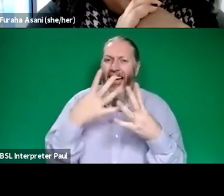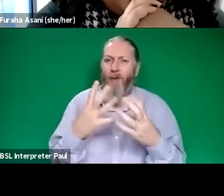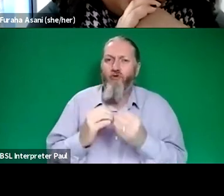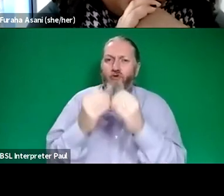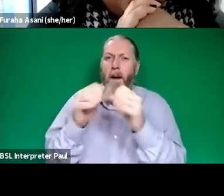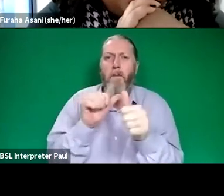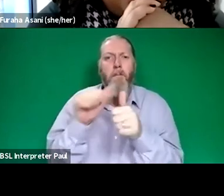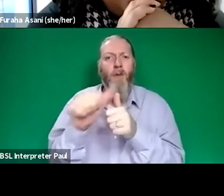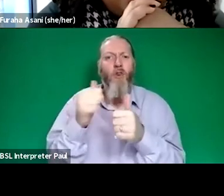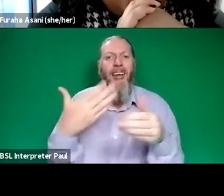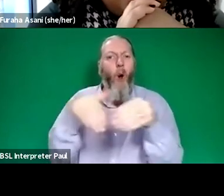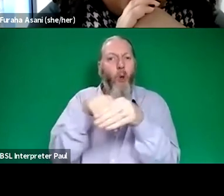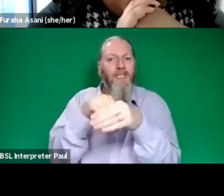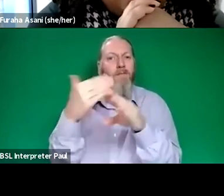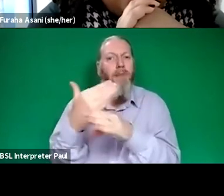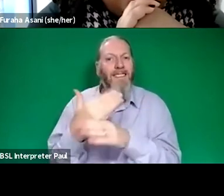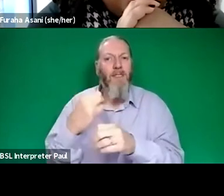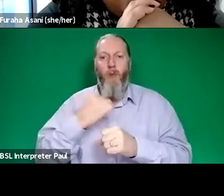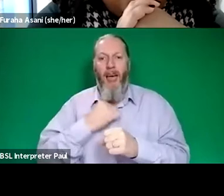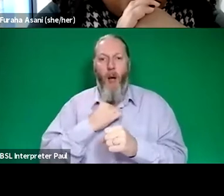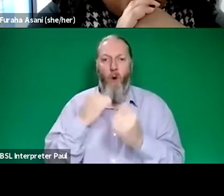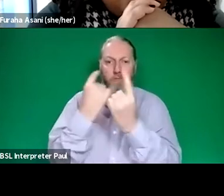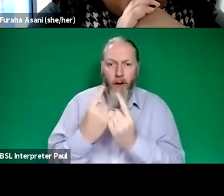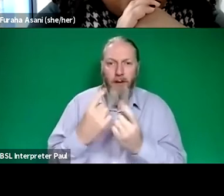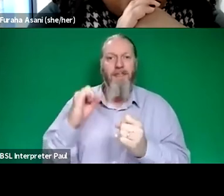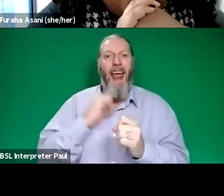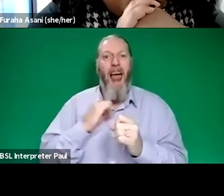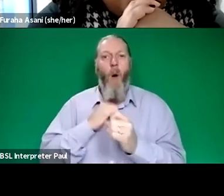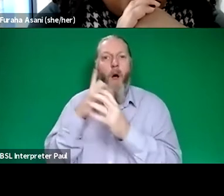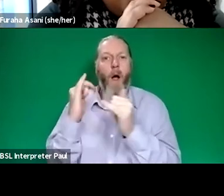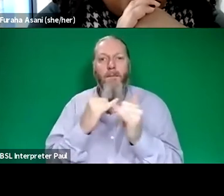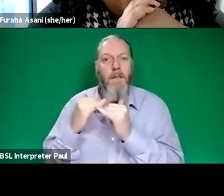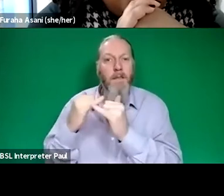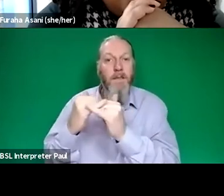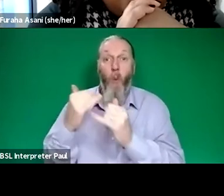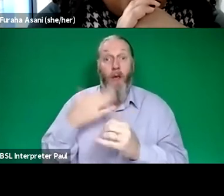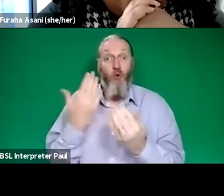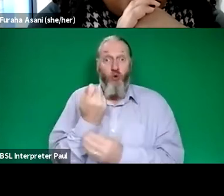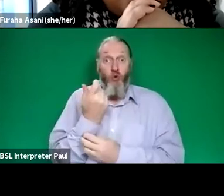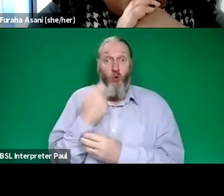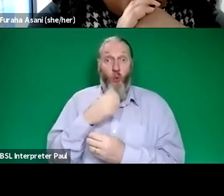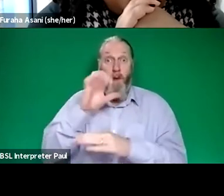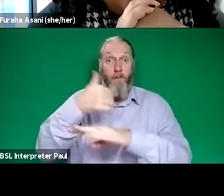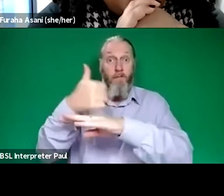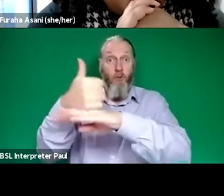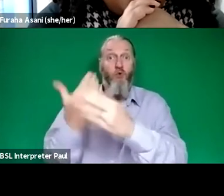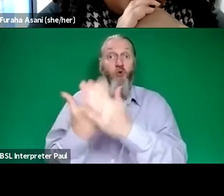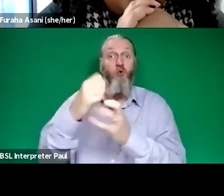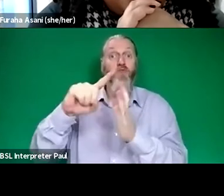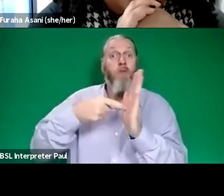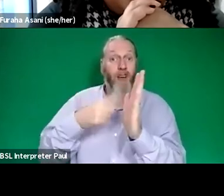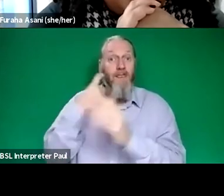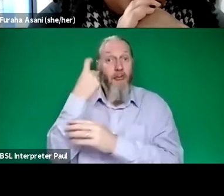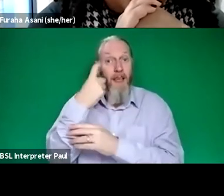products. And we're about to launch a series of research questions to those ends, exploring governance, practice, technology through the lens of inclusion